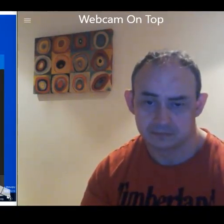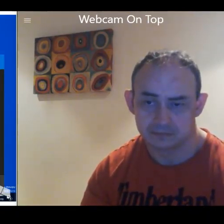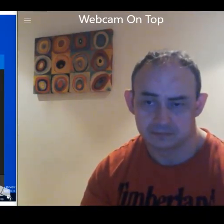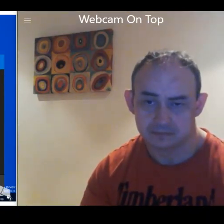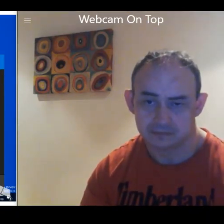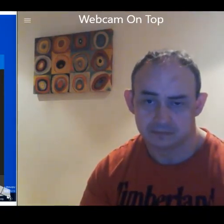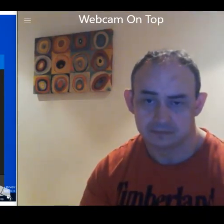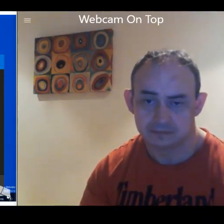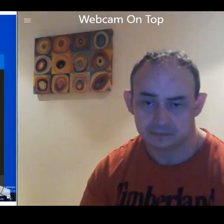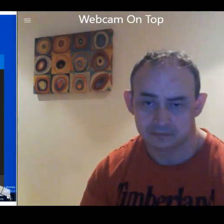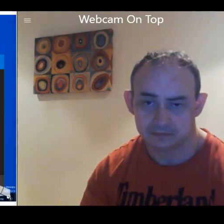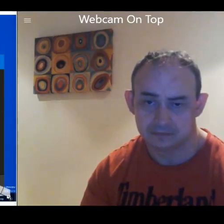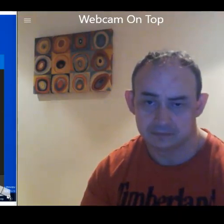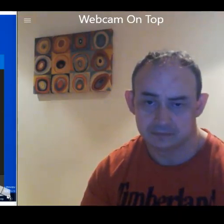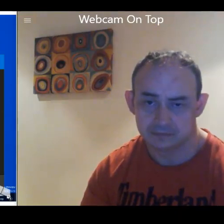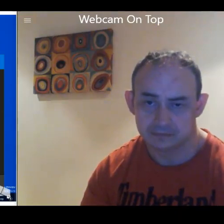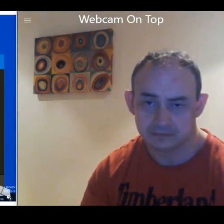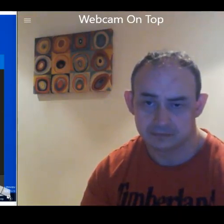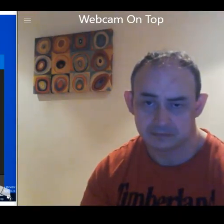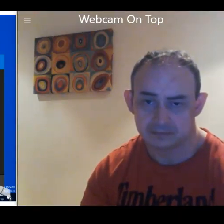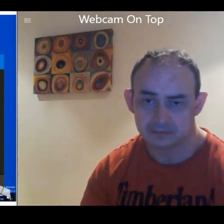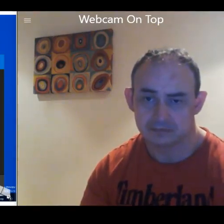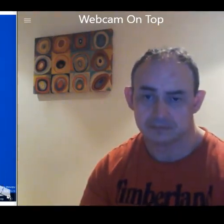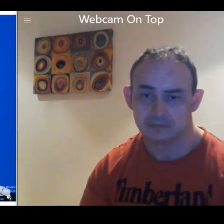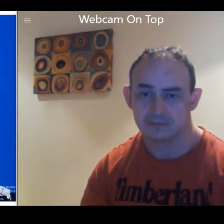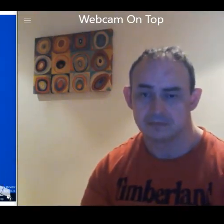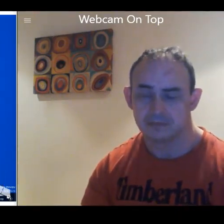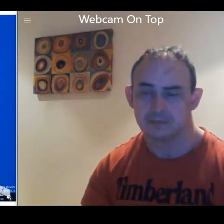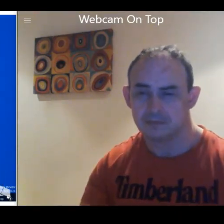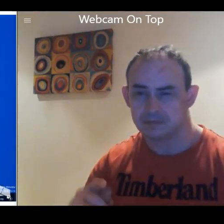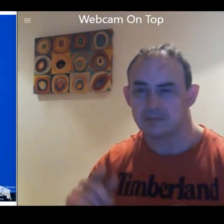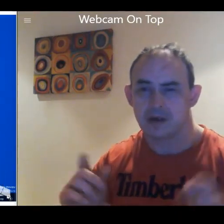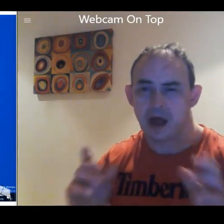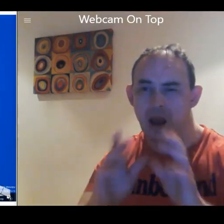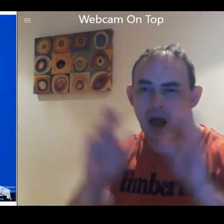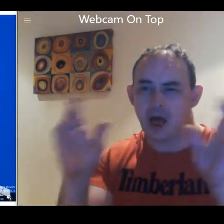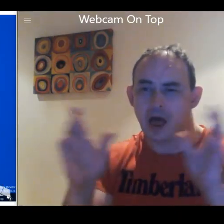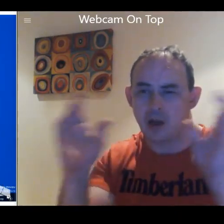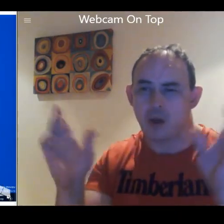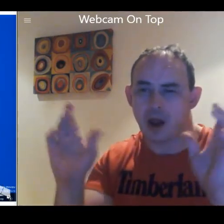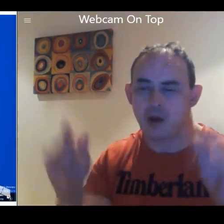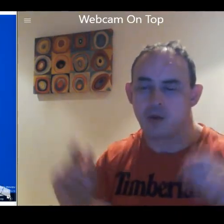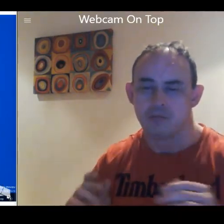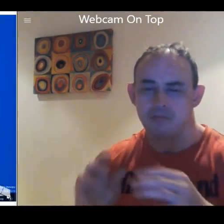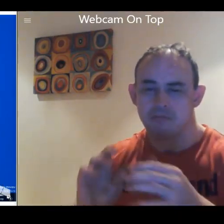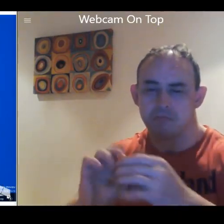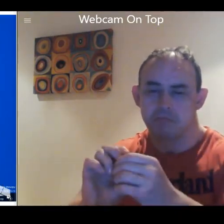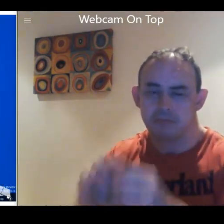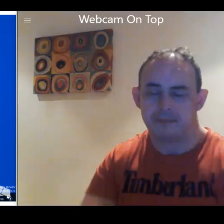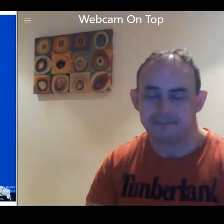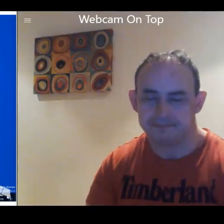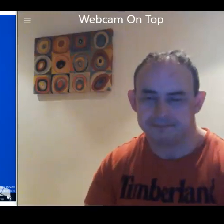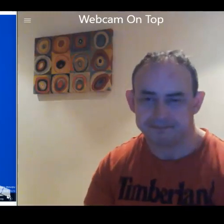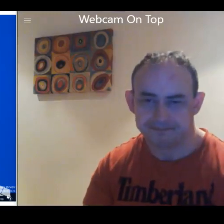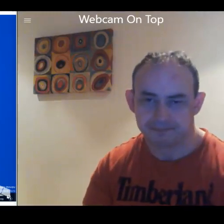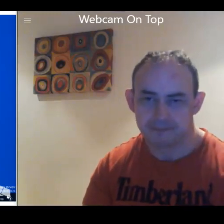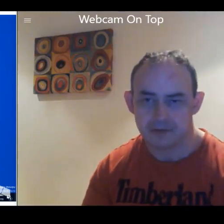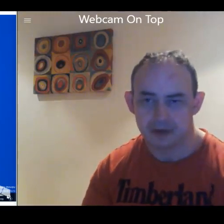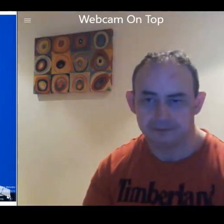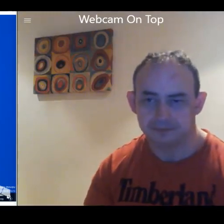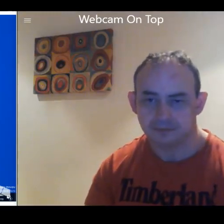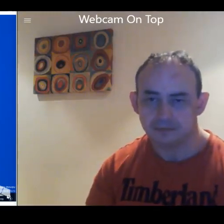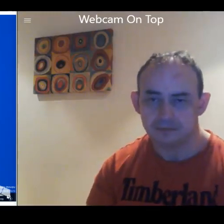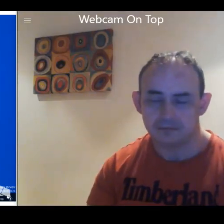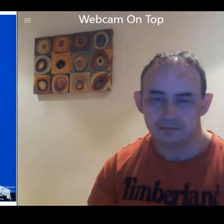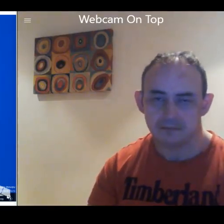looks quite nice. So there you have it guys, that's a quick look at Windows 10 build 18282. Quite a few changes in this one, the light theme is definitely a